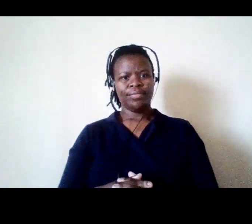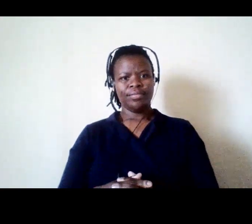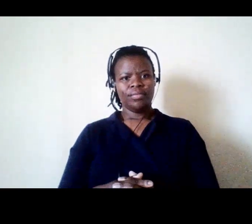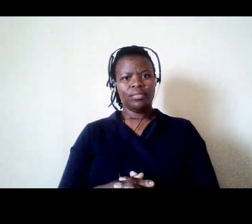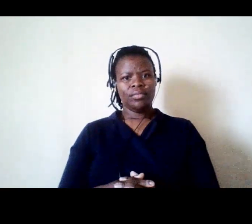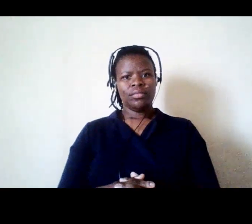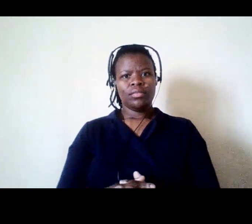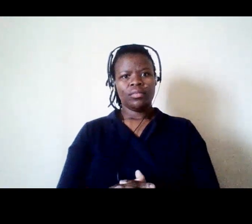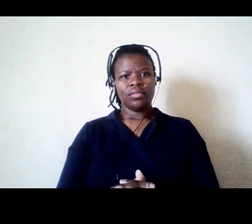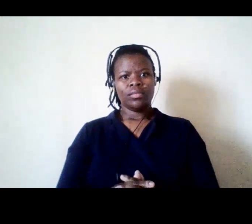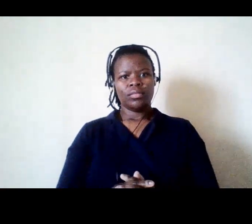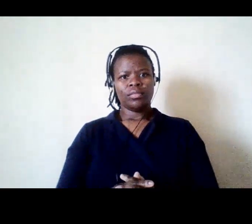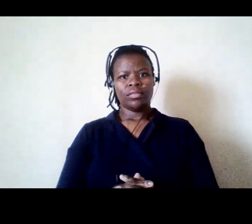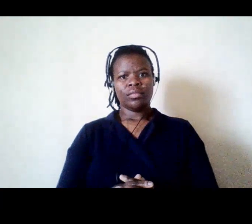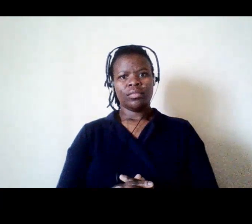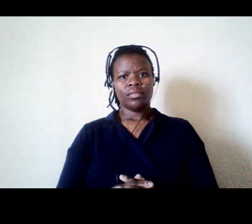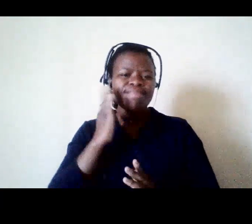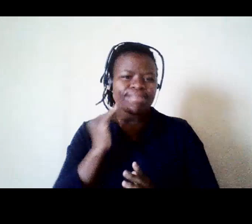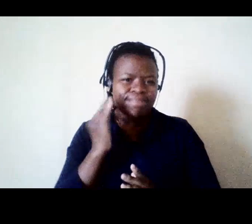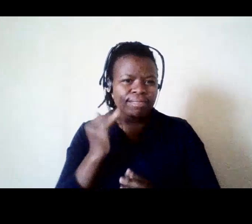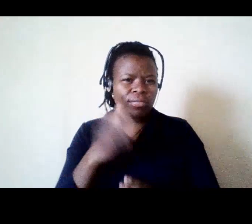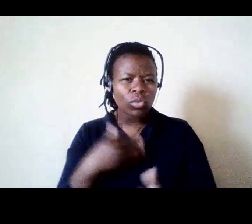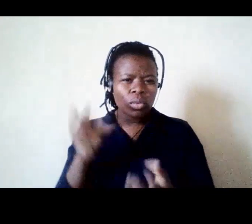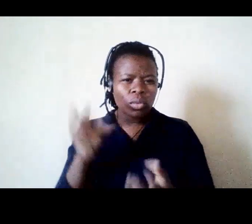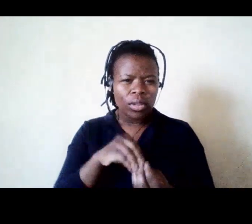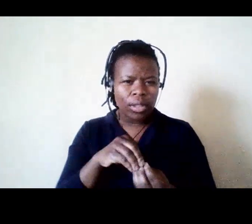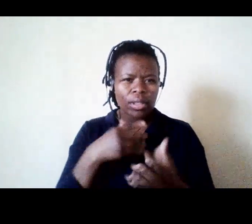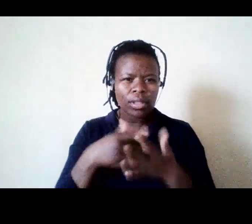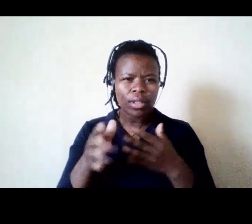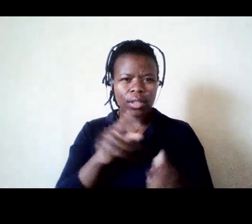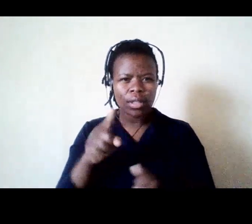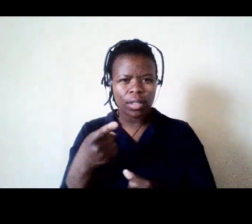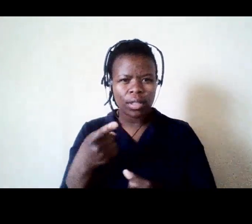Shanta, you want to add anything? Otherwise, I have one or two things.